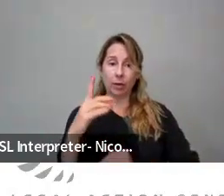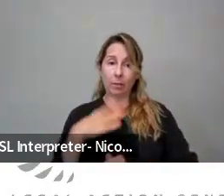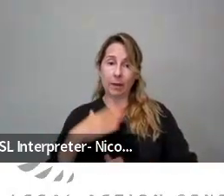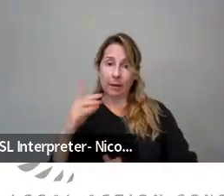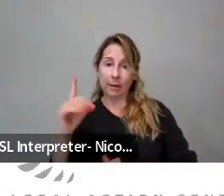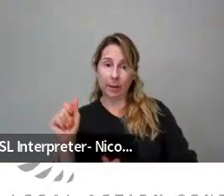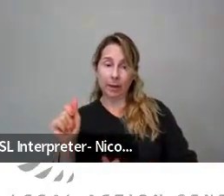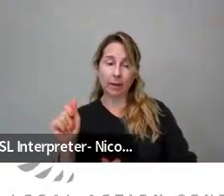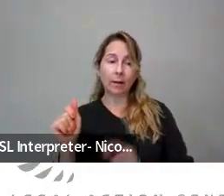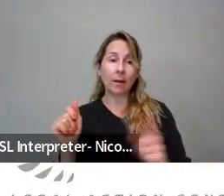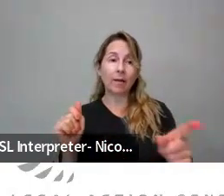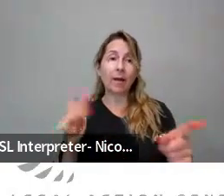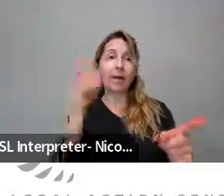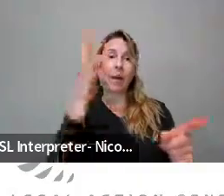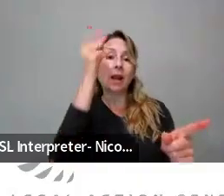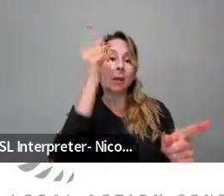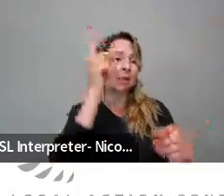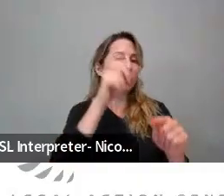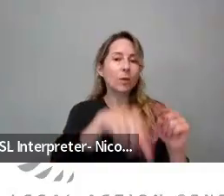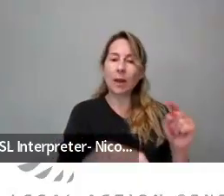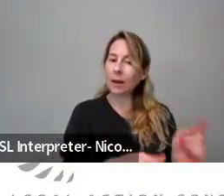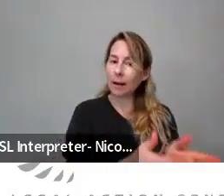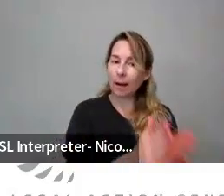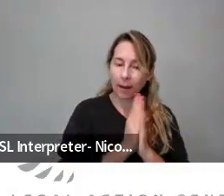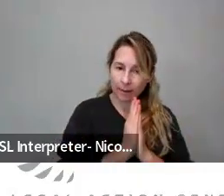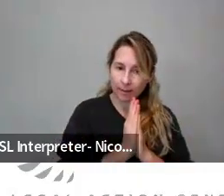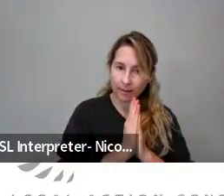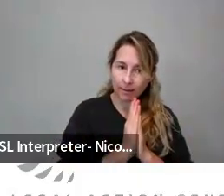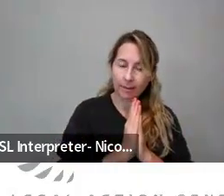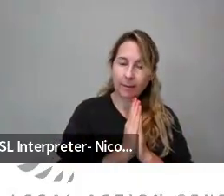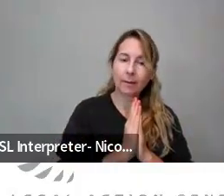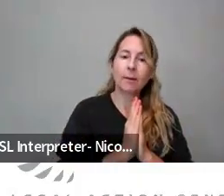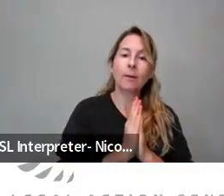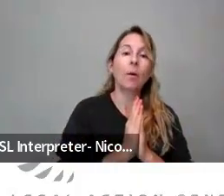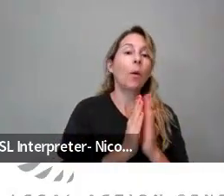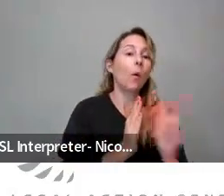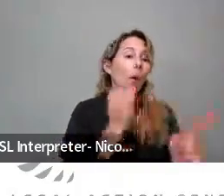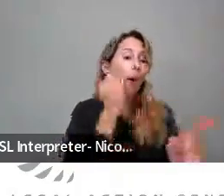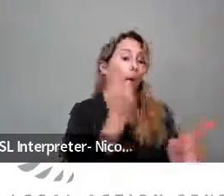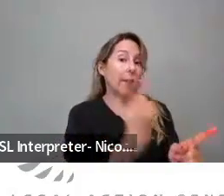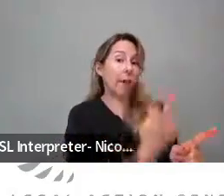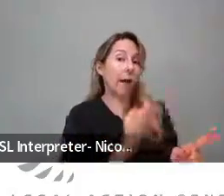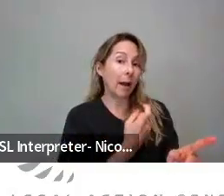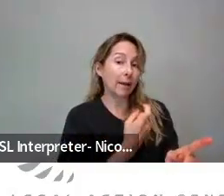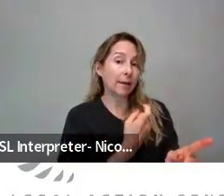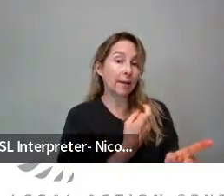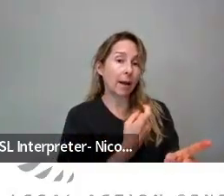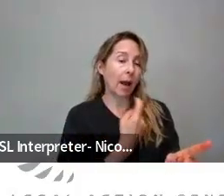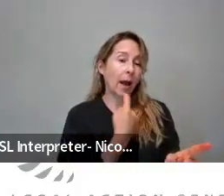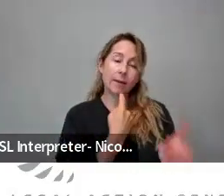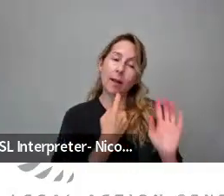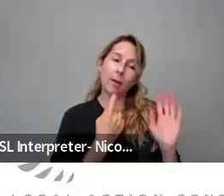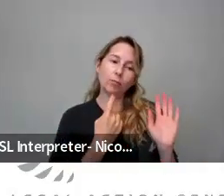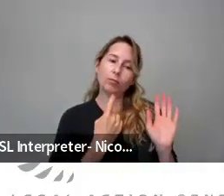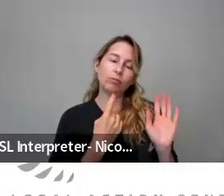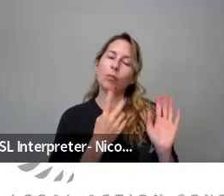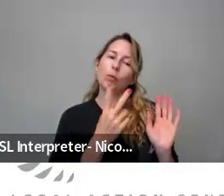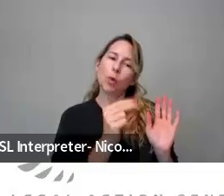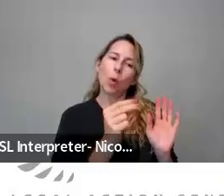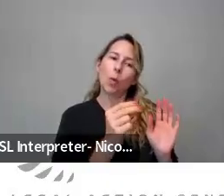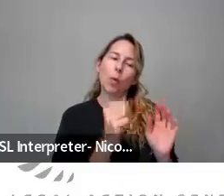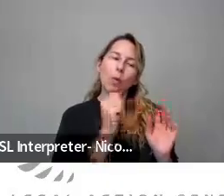the landlord not ask me for? Or if they ask me for it, I can't say that is overly broad or